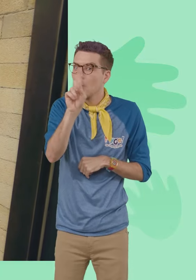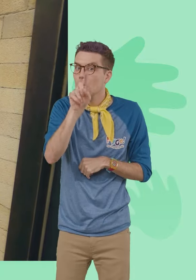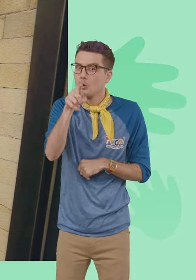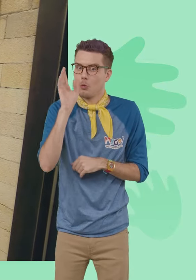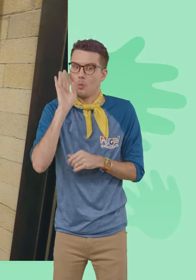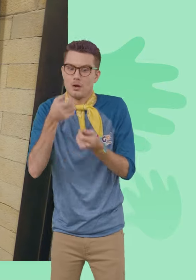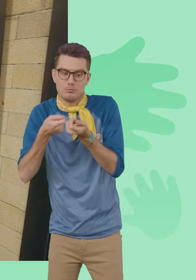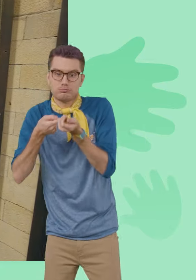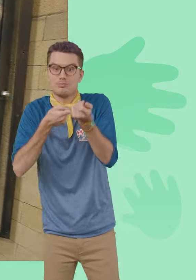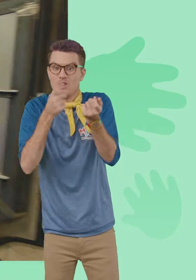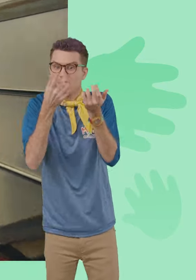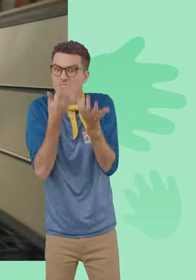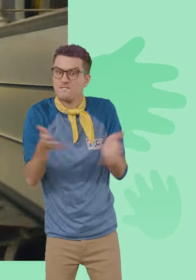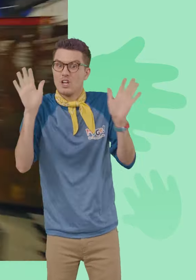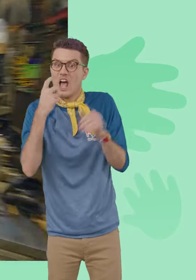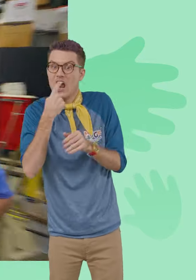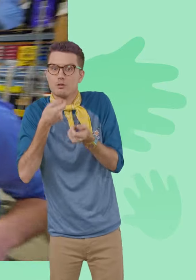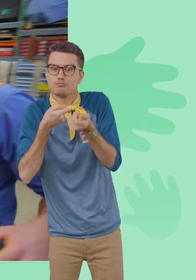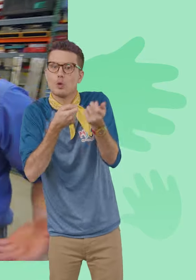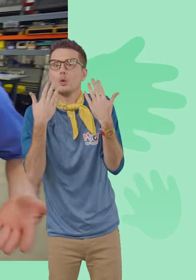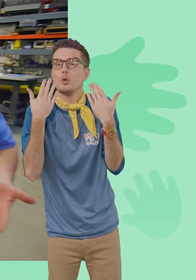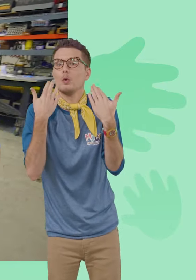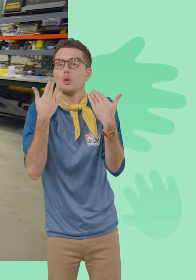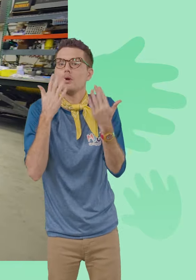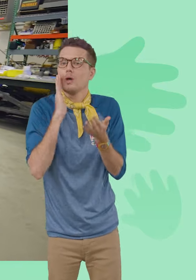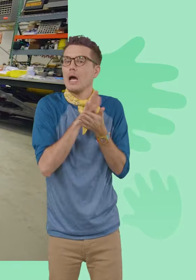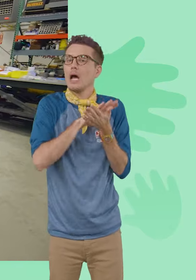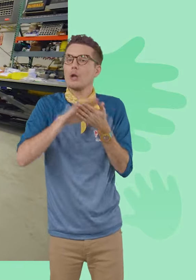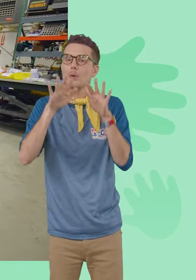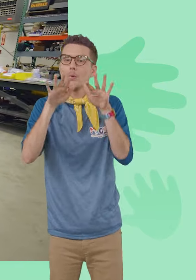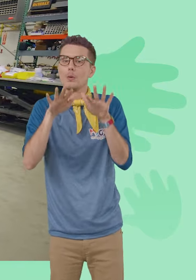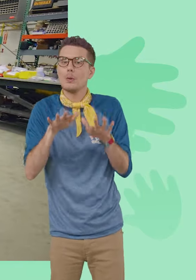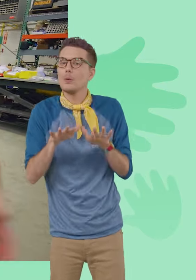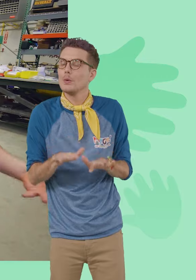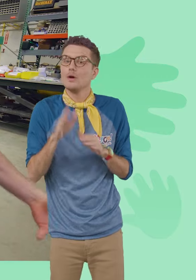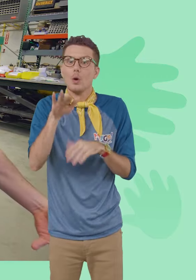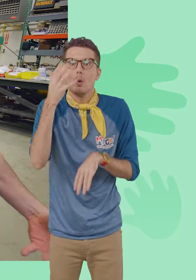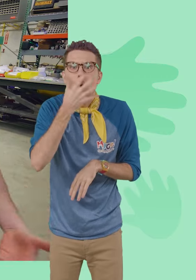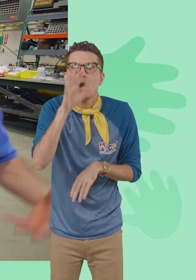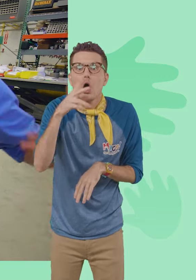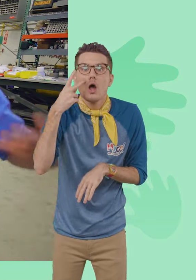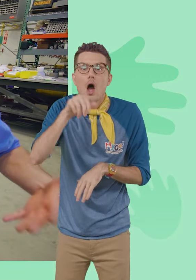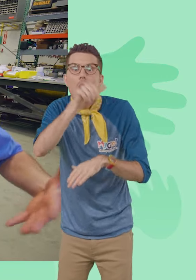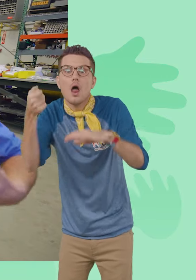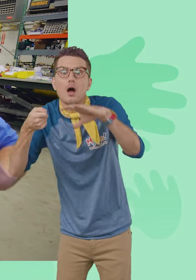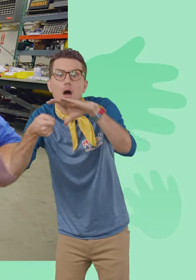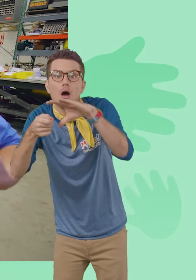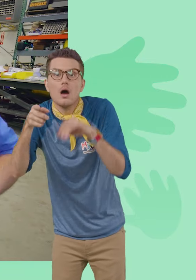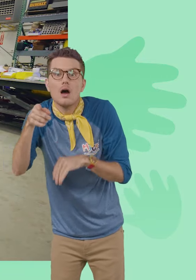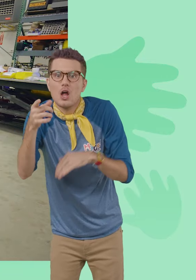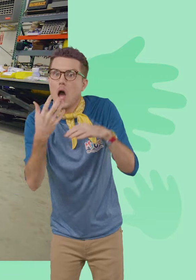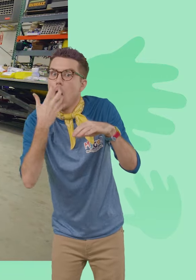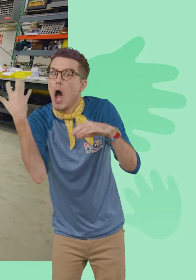nice and slow. Whoa, and another oven. But this oven is really, really